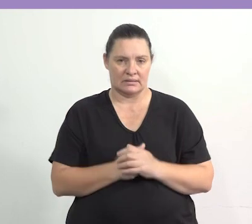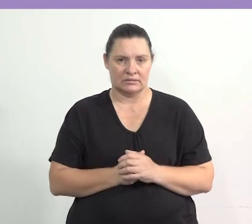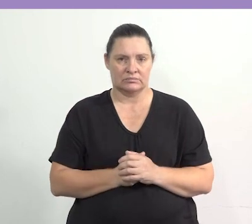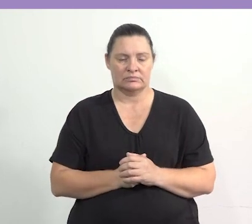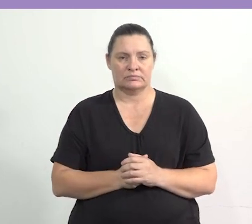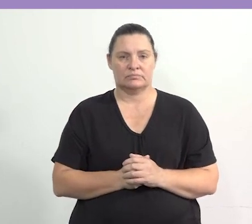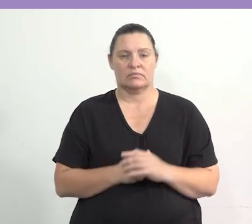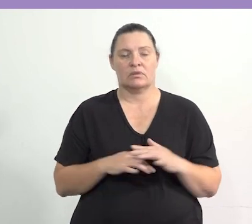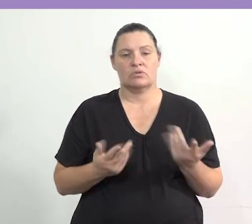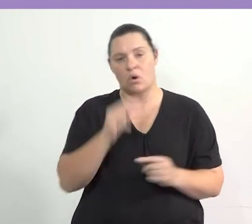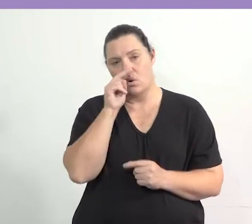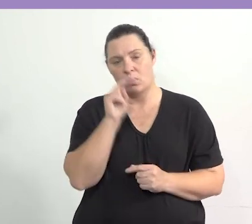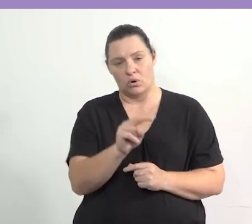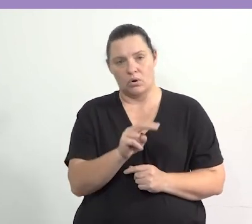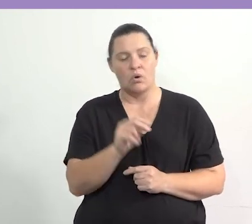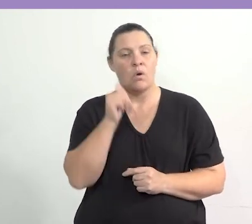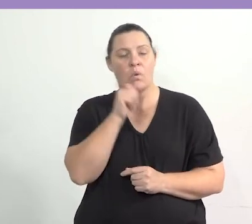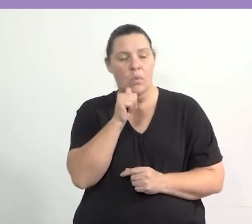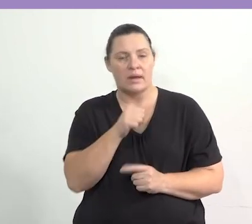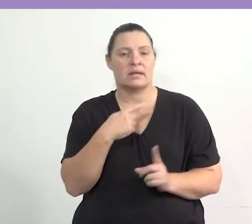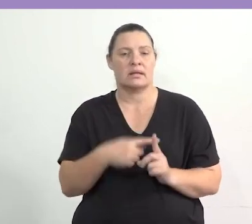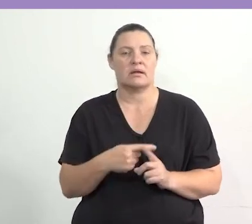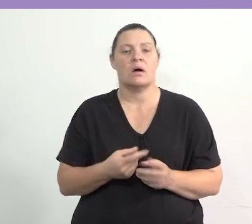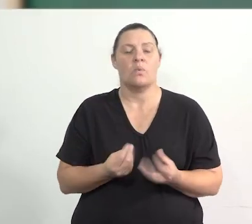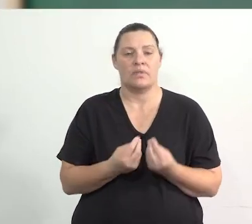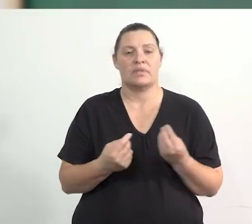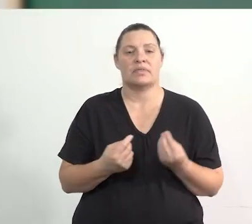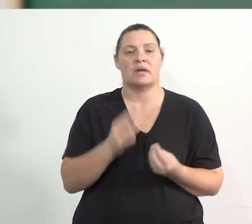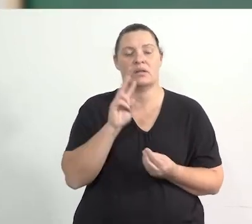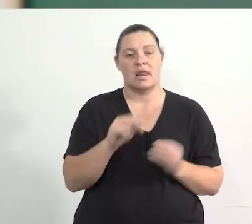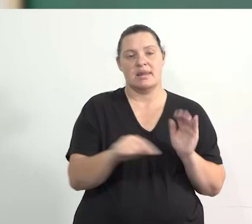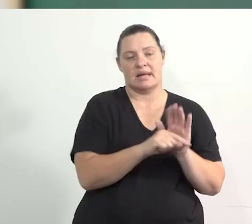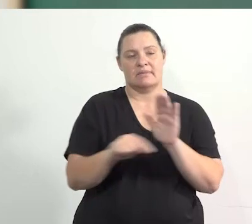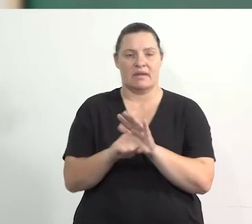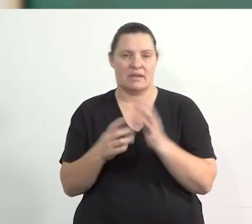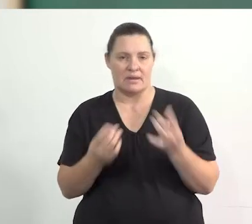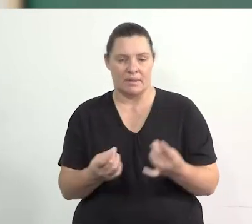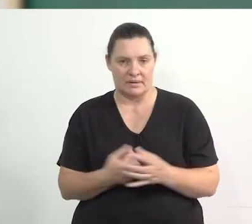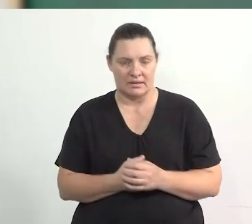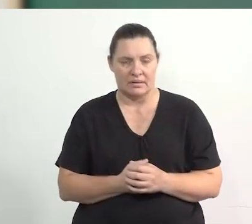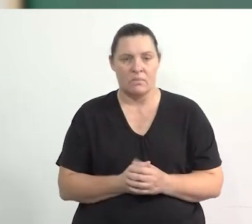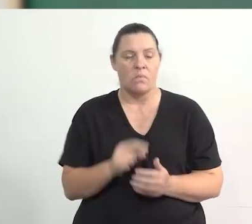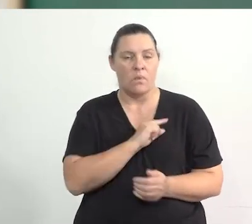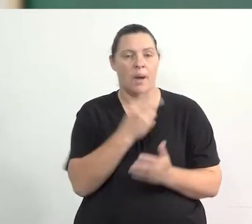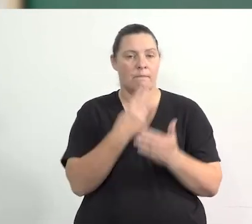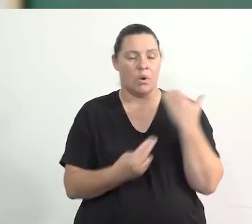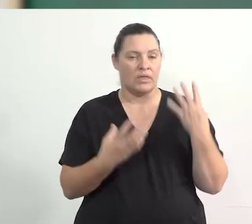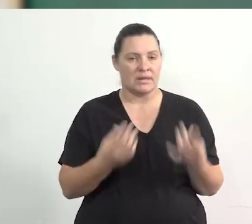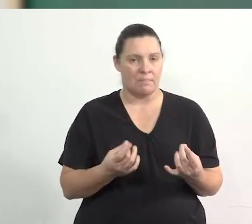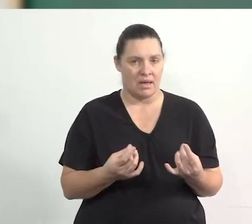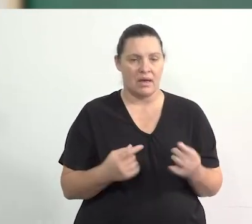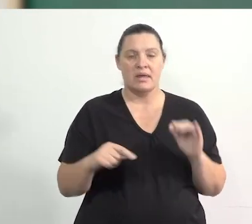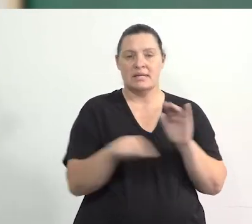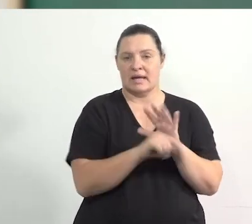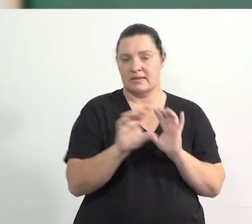10. So let's look at when we are multiplying two negative numbers. So because both of the numbers